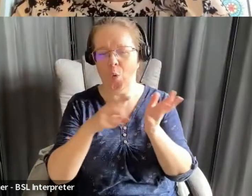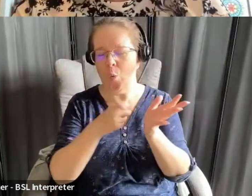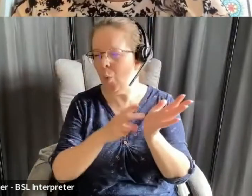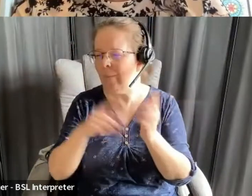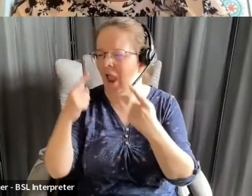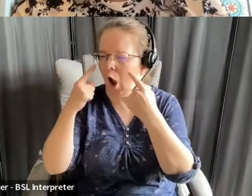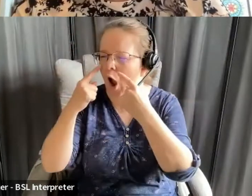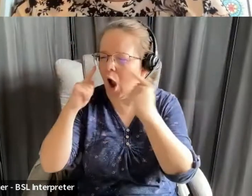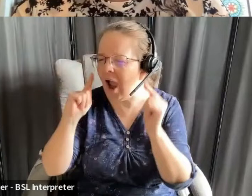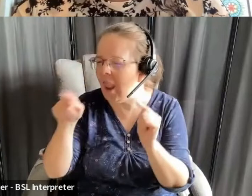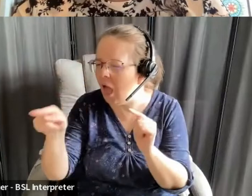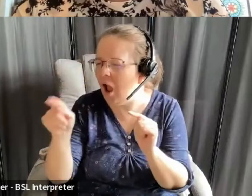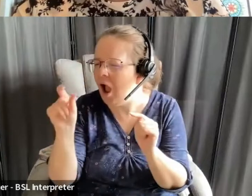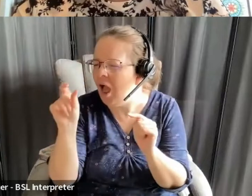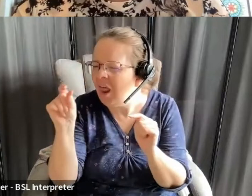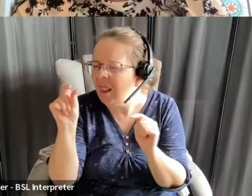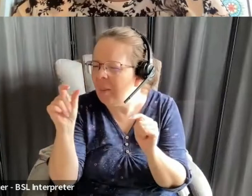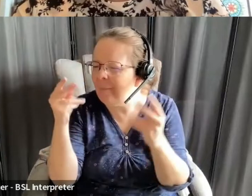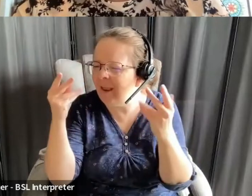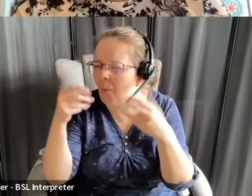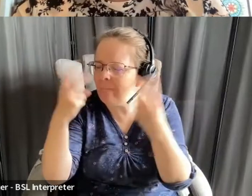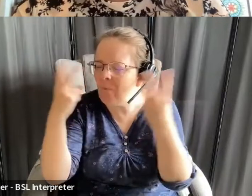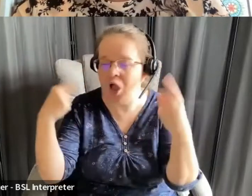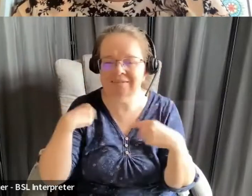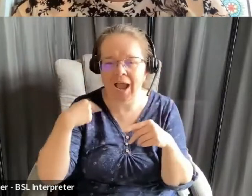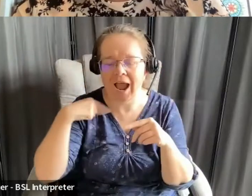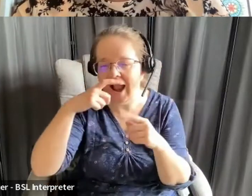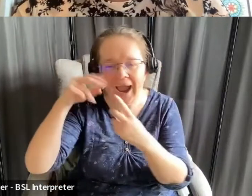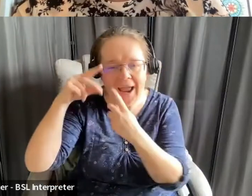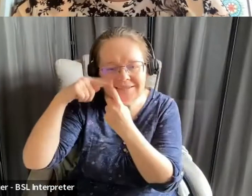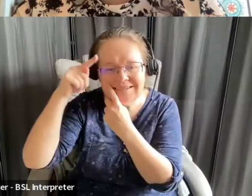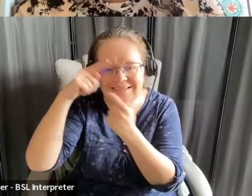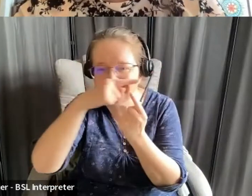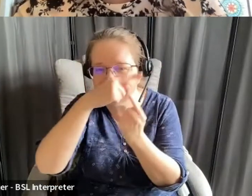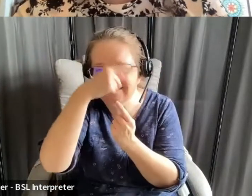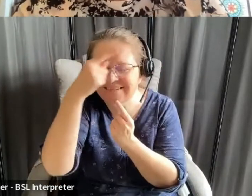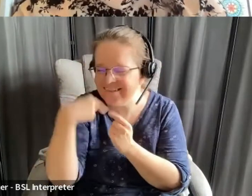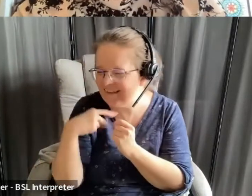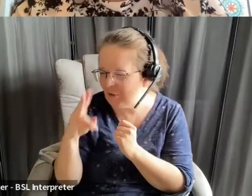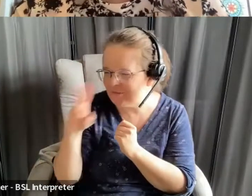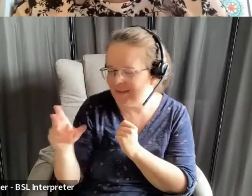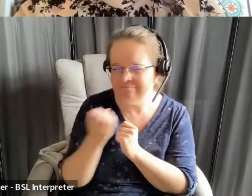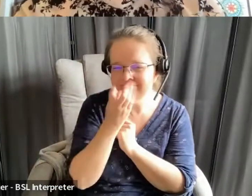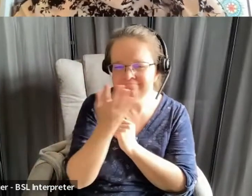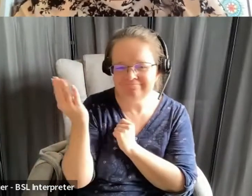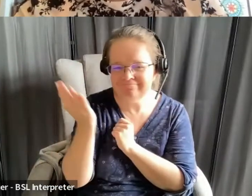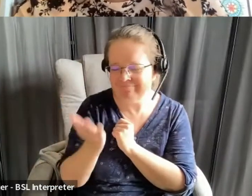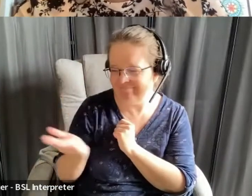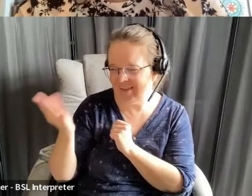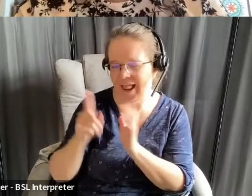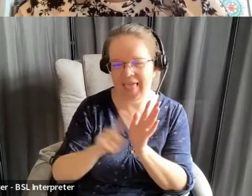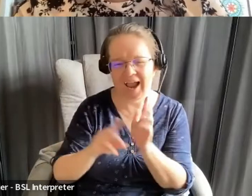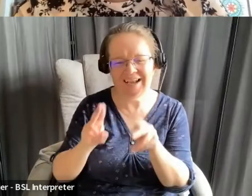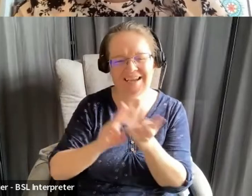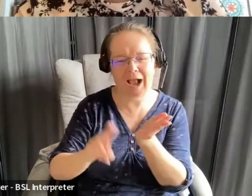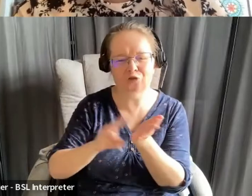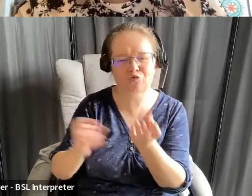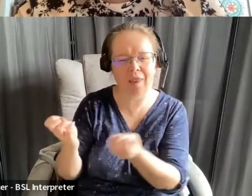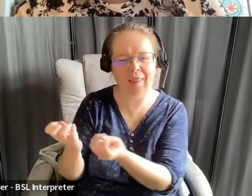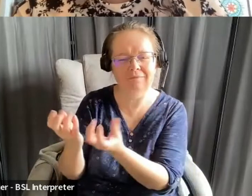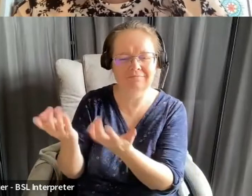"Oh, let me just give them a tint," because I like to think I can, see people's beauty naturally enhanced.